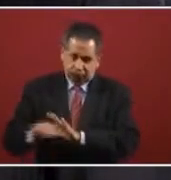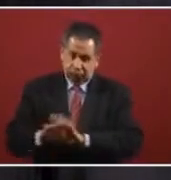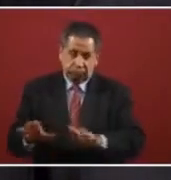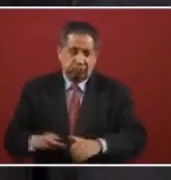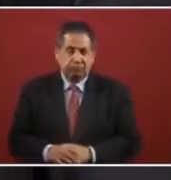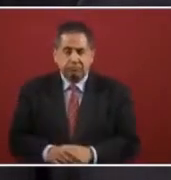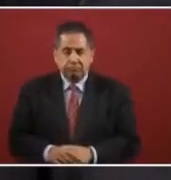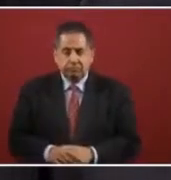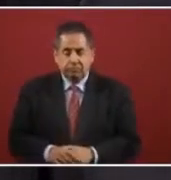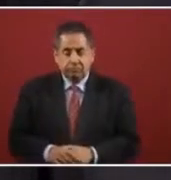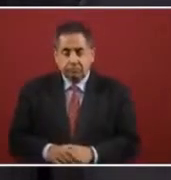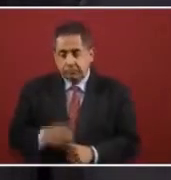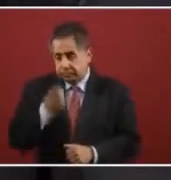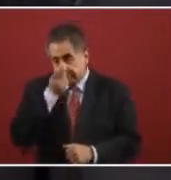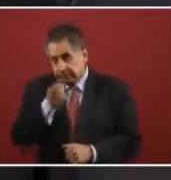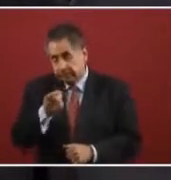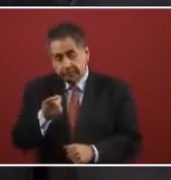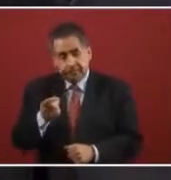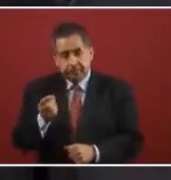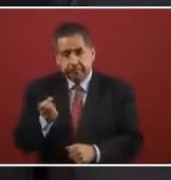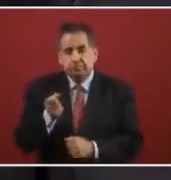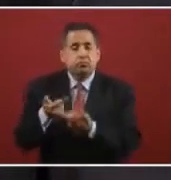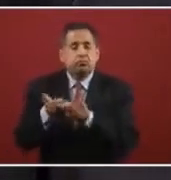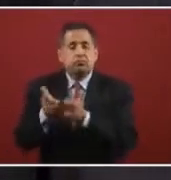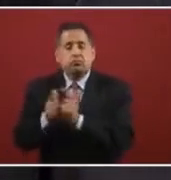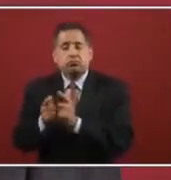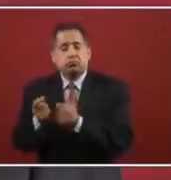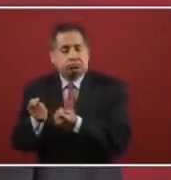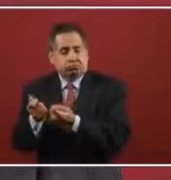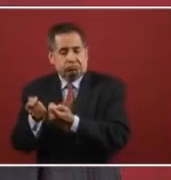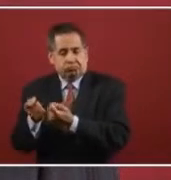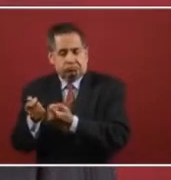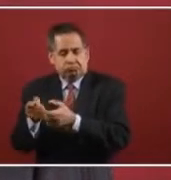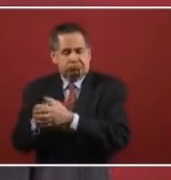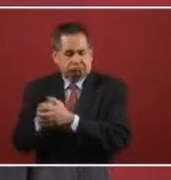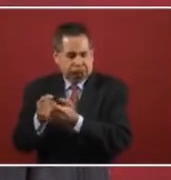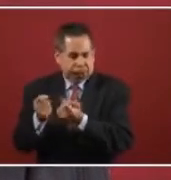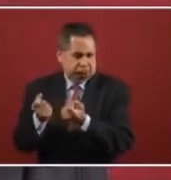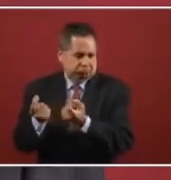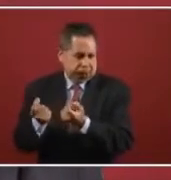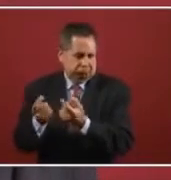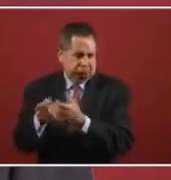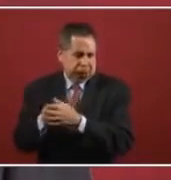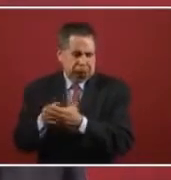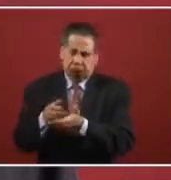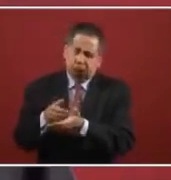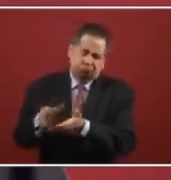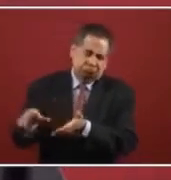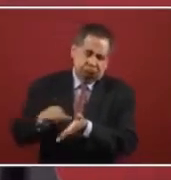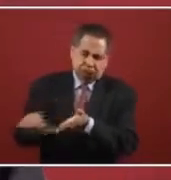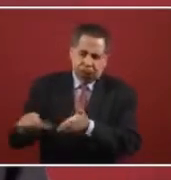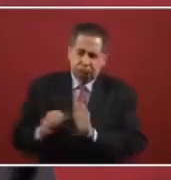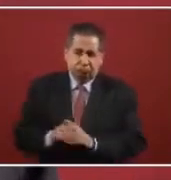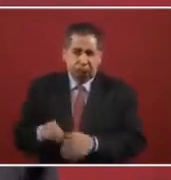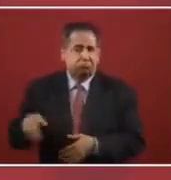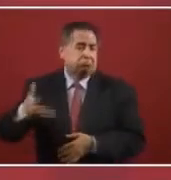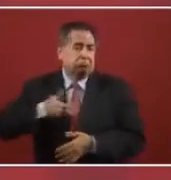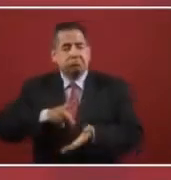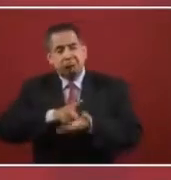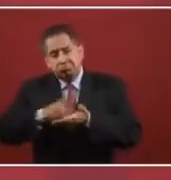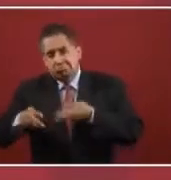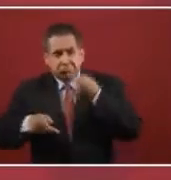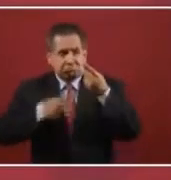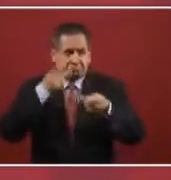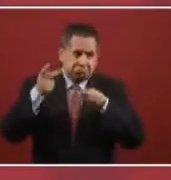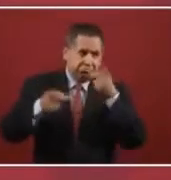Estoy hablando, afortunadamente, I'm talking about, unfortunately, about a small group. So they are within